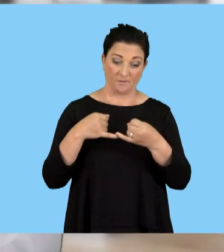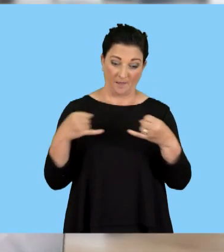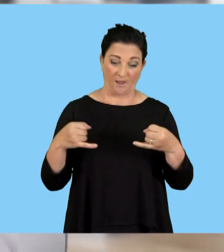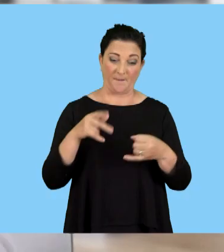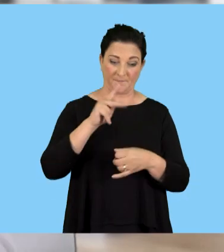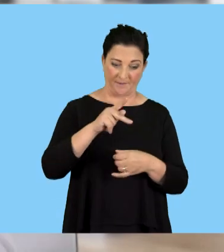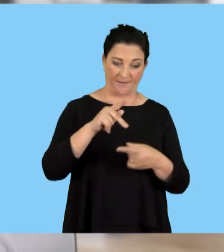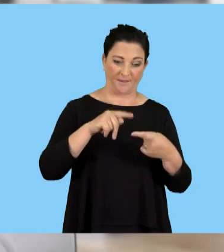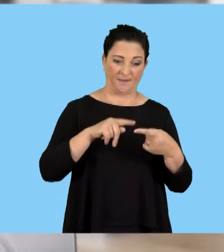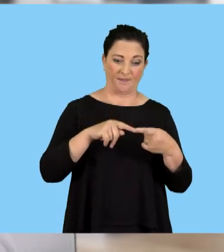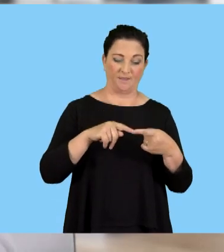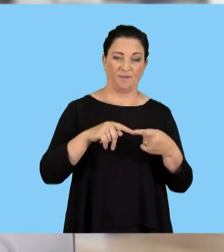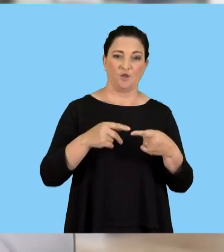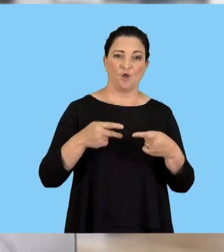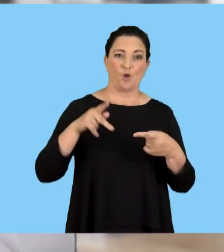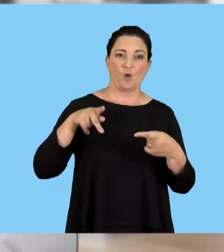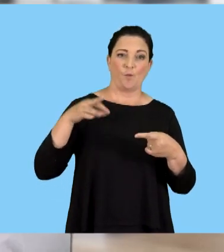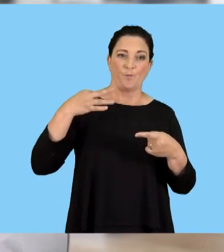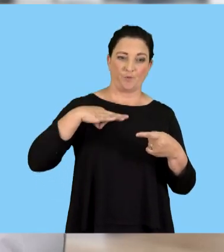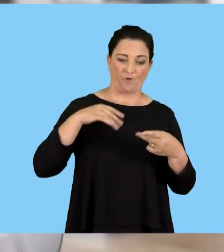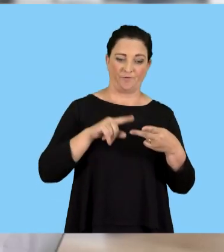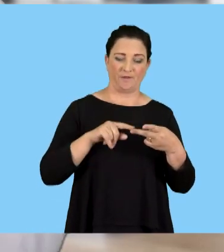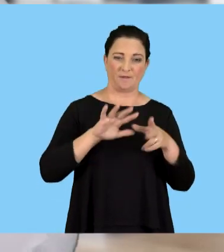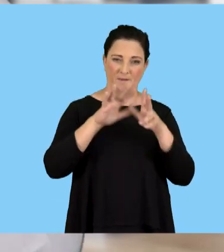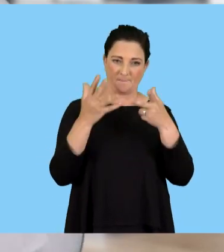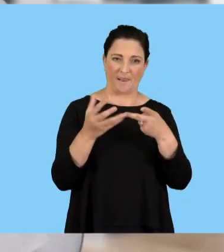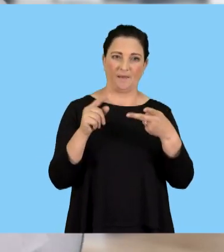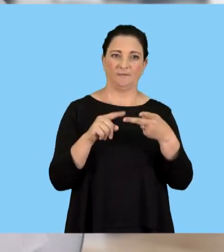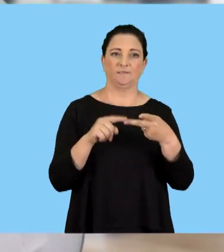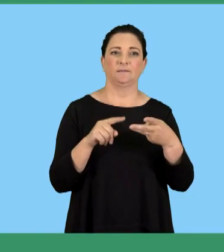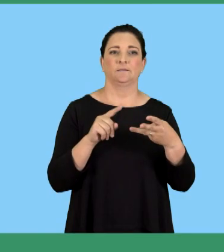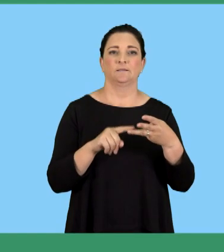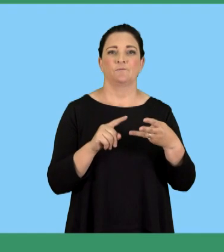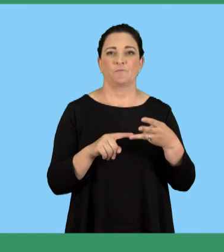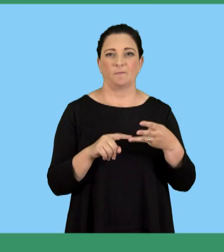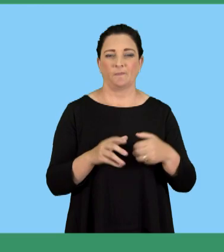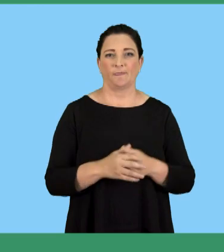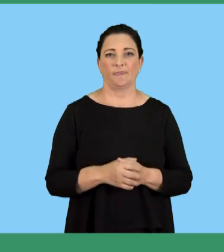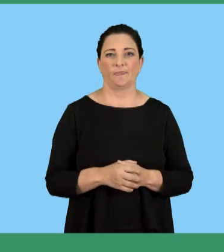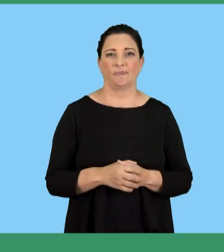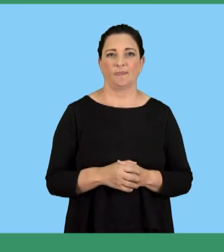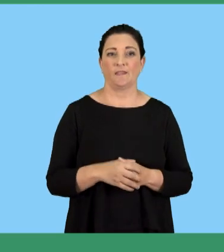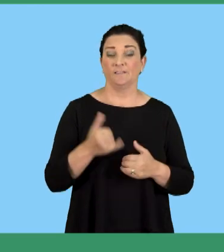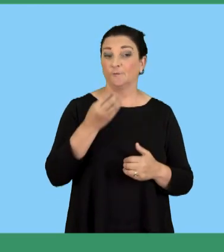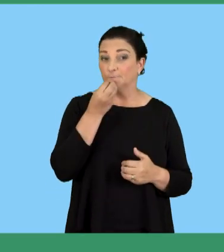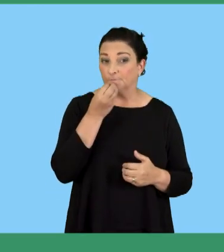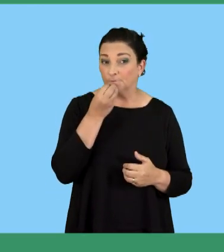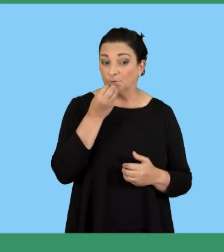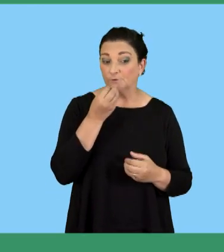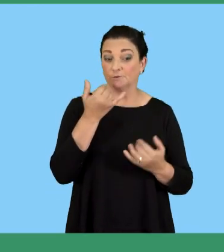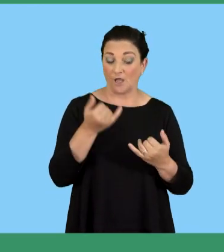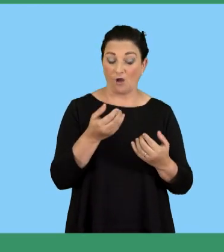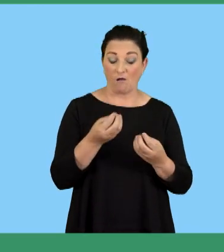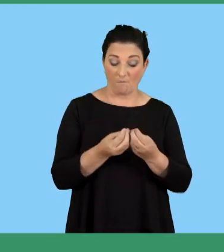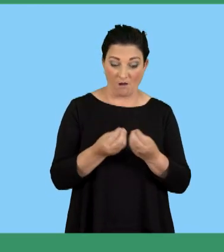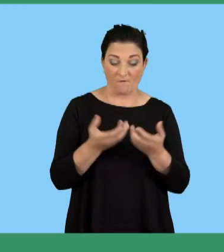P's: people, planet, and profit. So when Imvula Ltd distributed food parcels